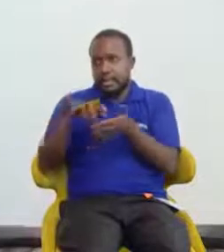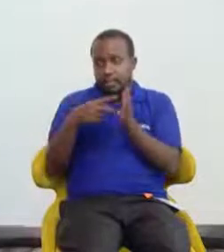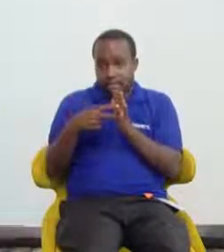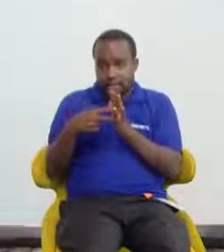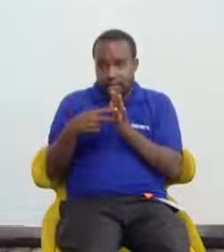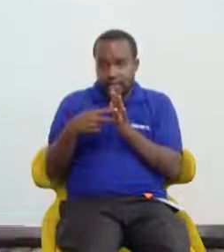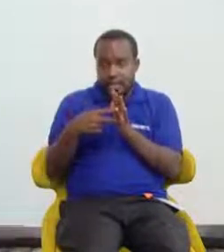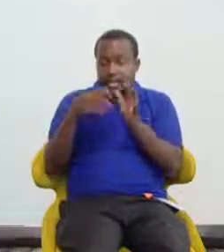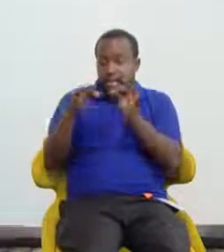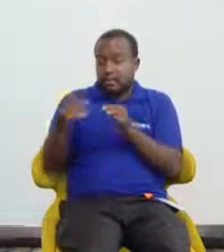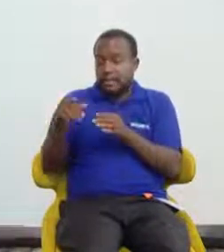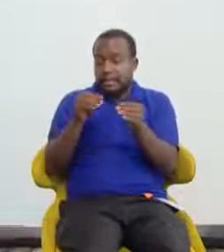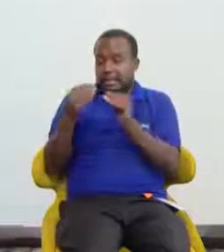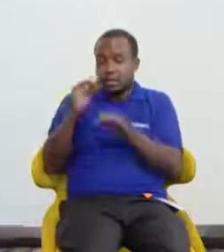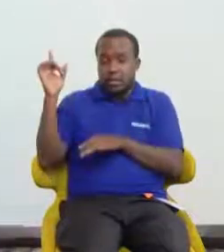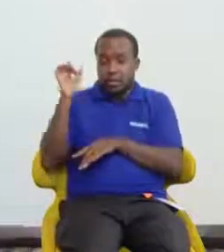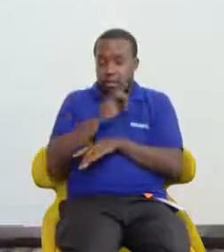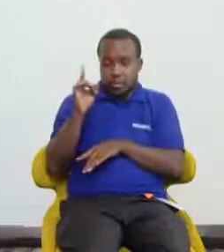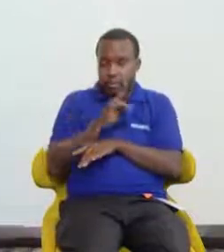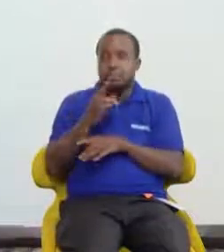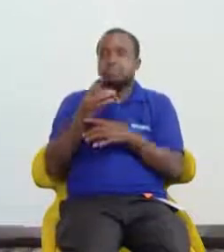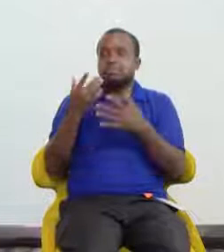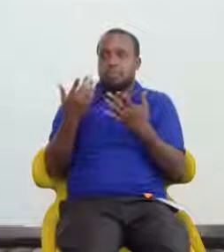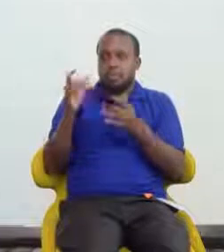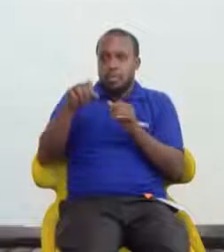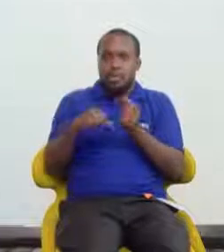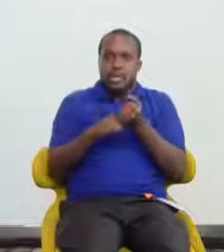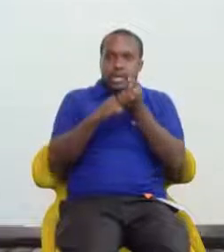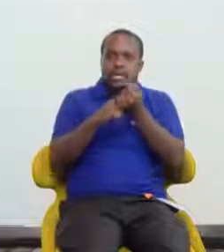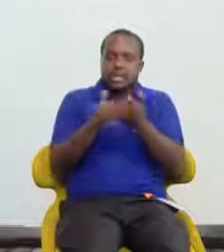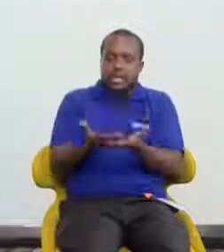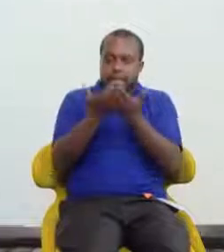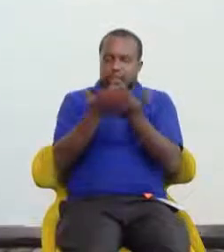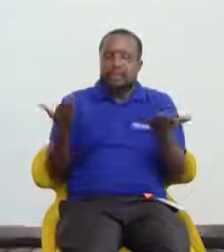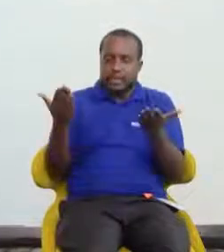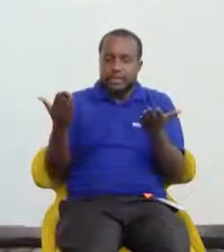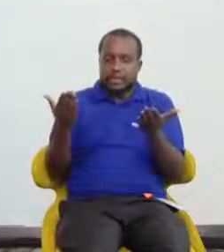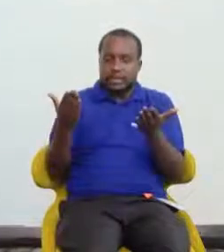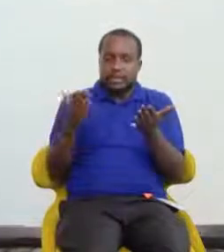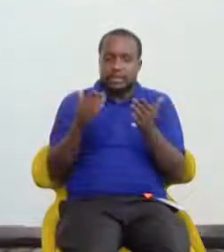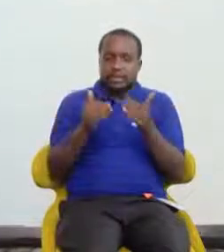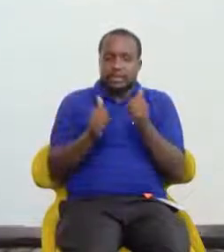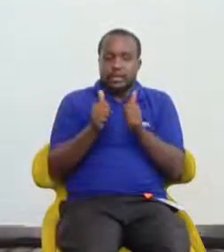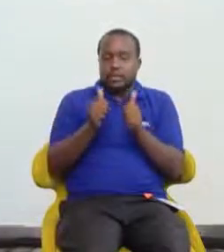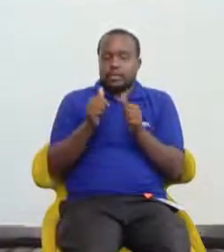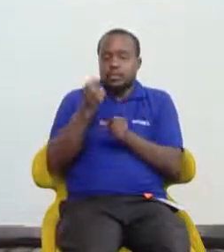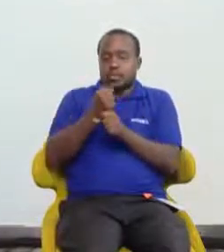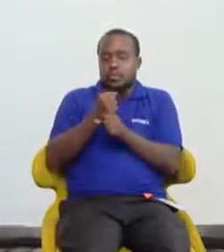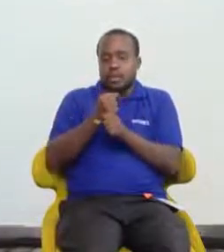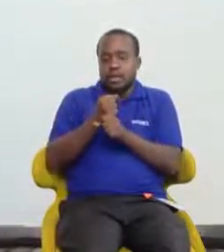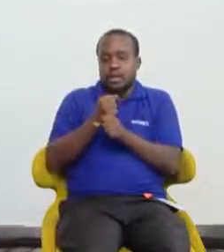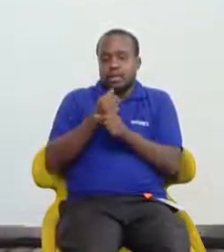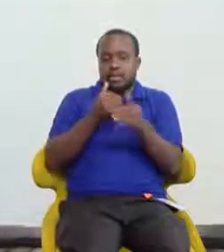degree or severity of your disability, you will of course need some assistive devices, which we work closely with